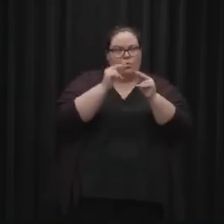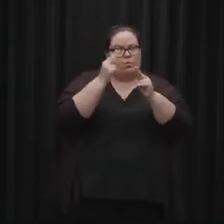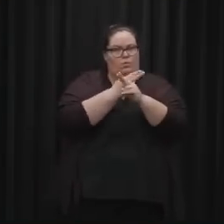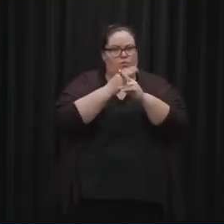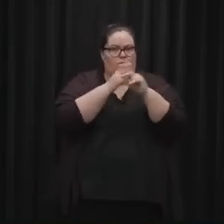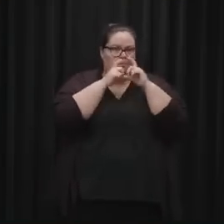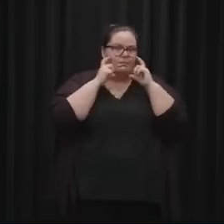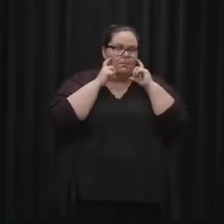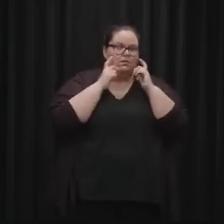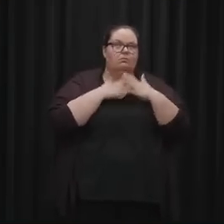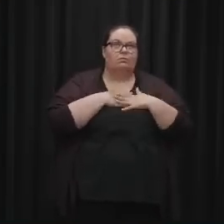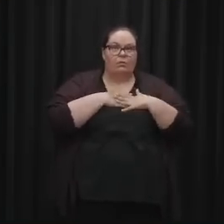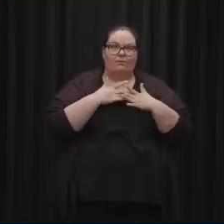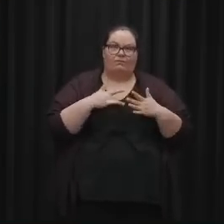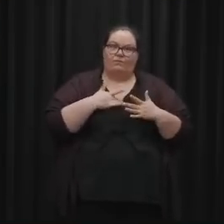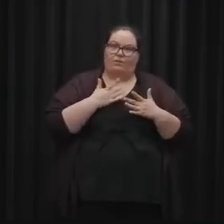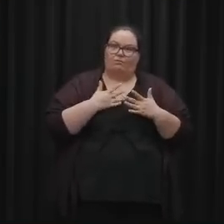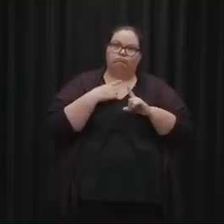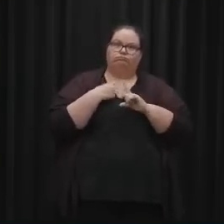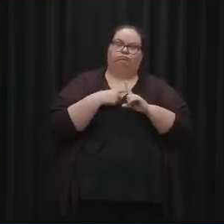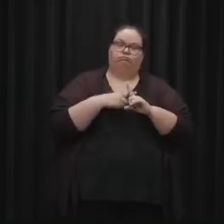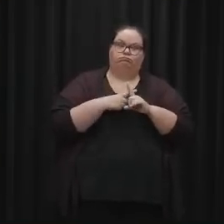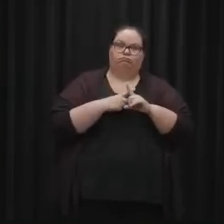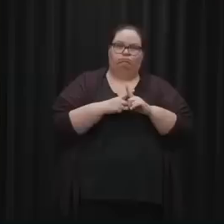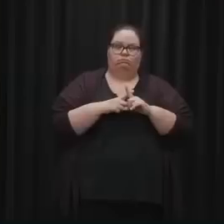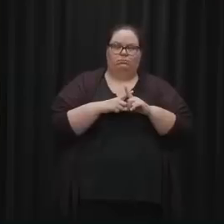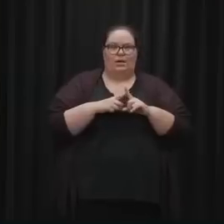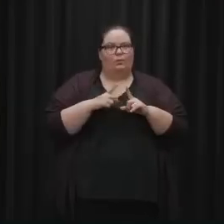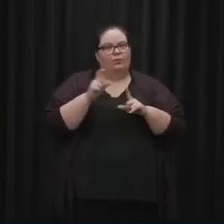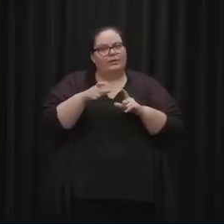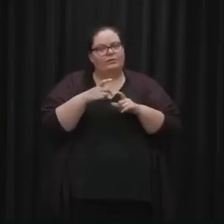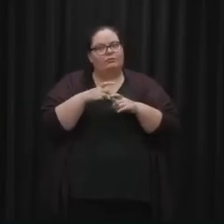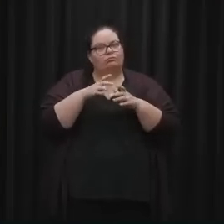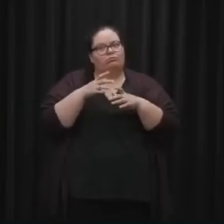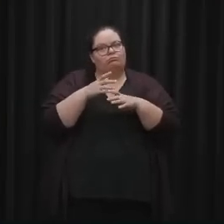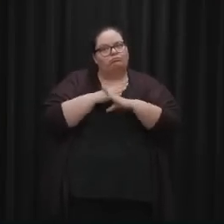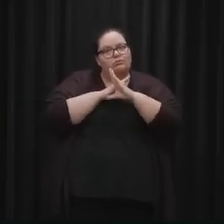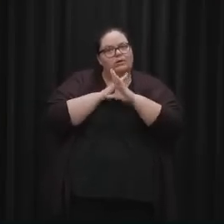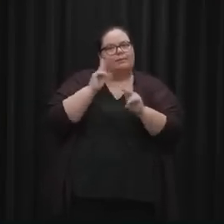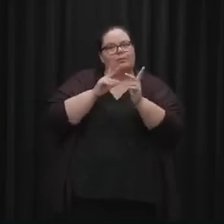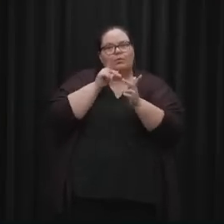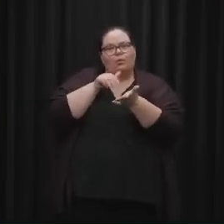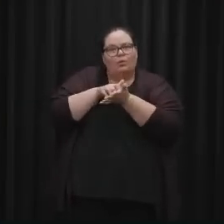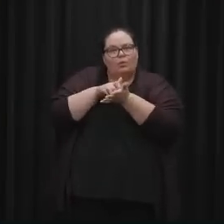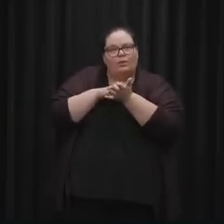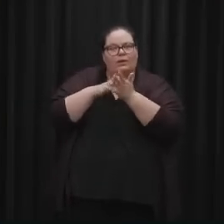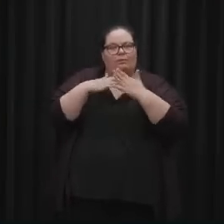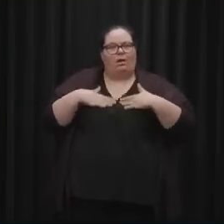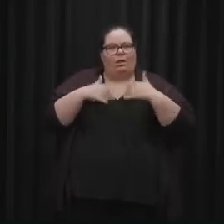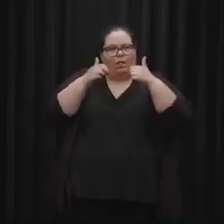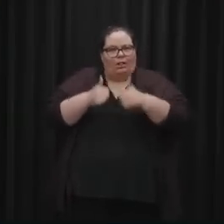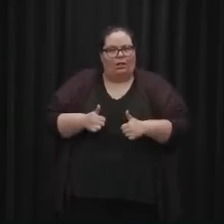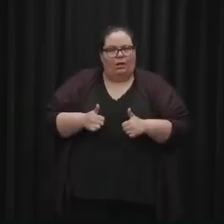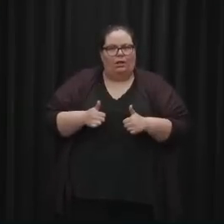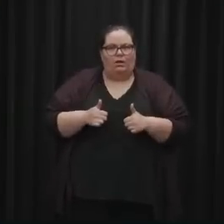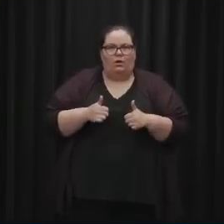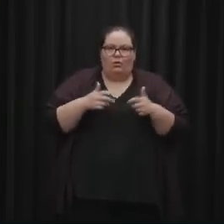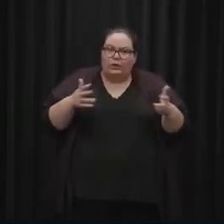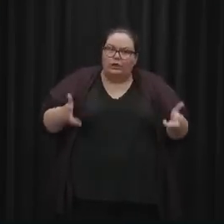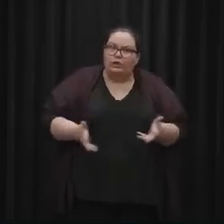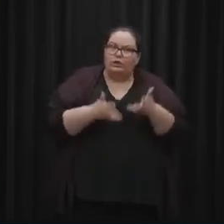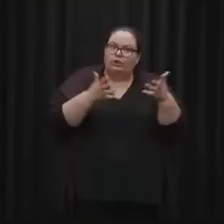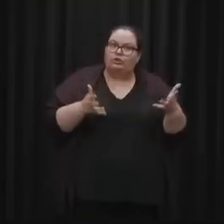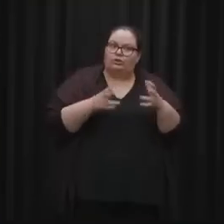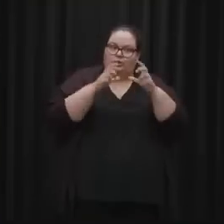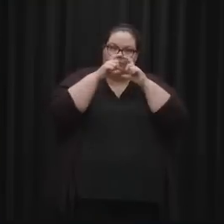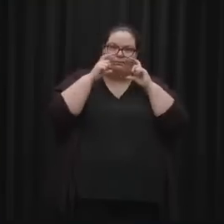protect our most vulnerable, we need to stay well ahead of the course of this pandemic. We will be monitoring mask use across the province, and I will